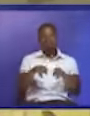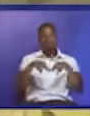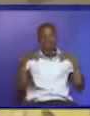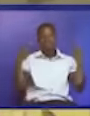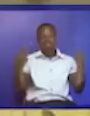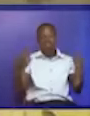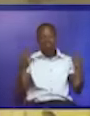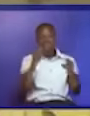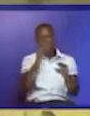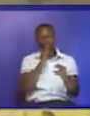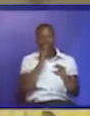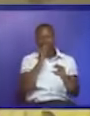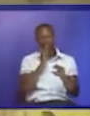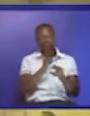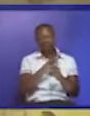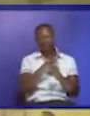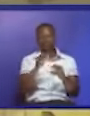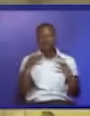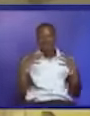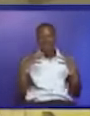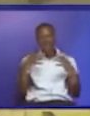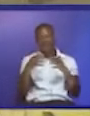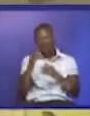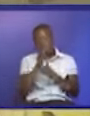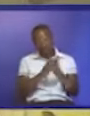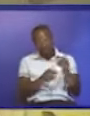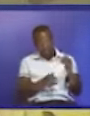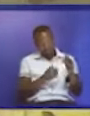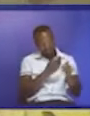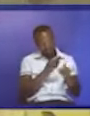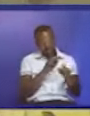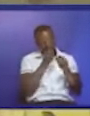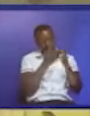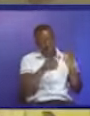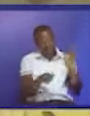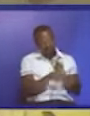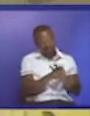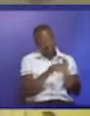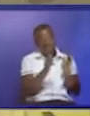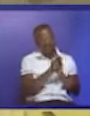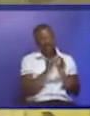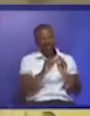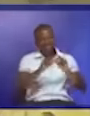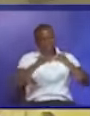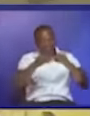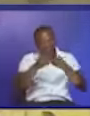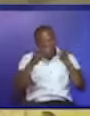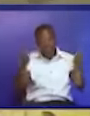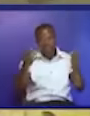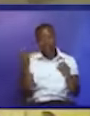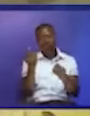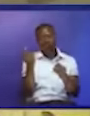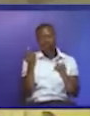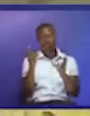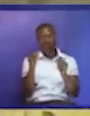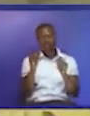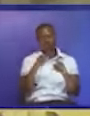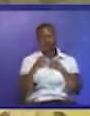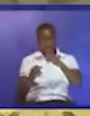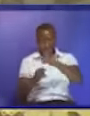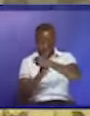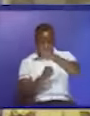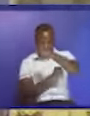and mysteries and hidden information, even though there is a place for that. The foundational character of